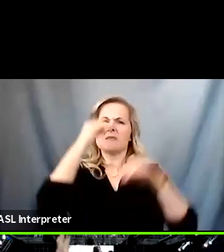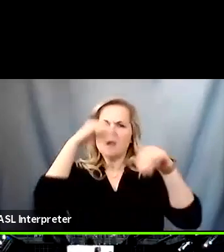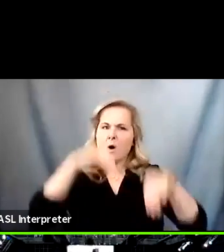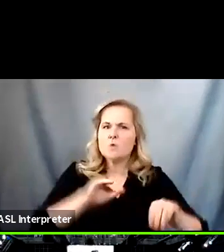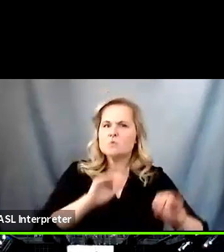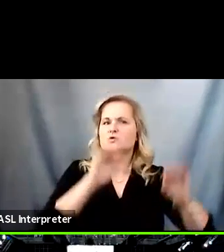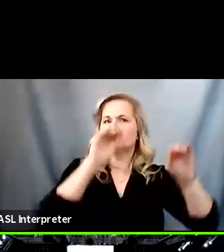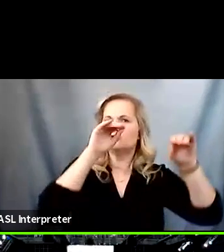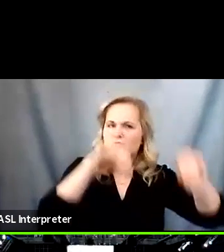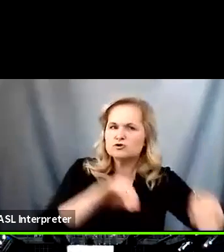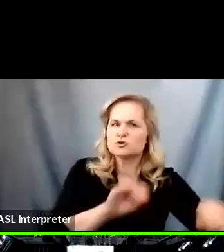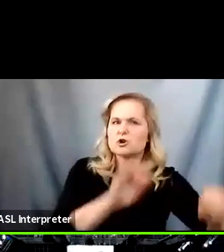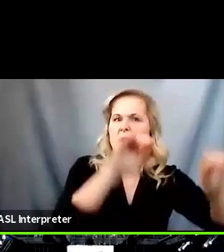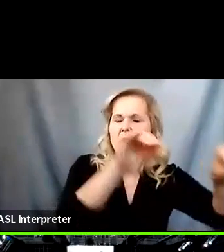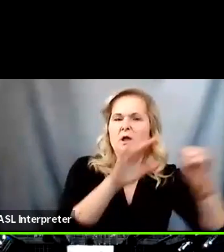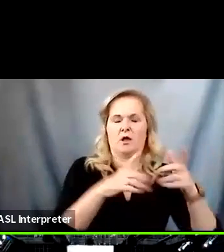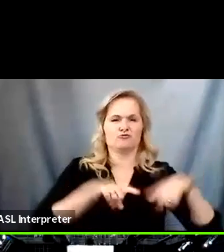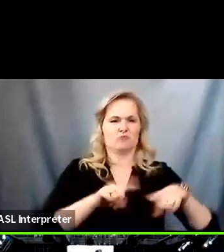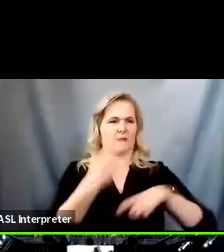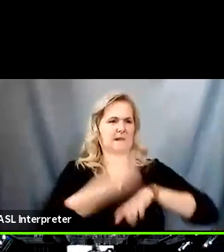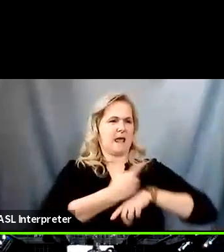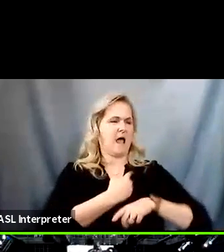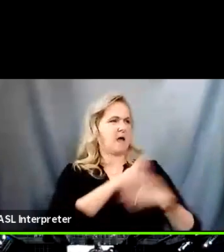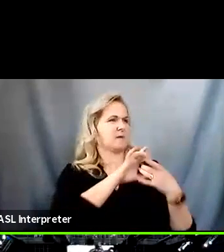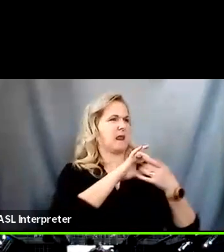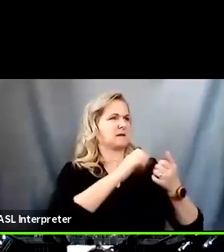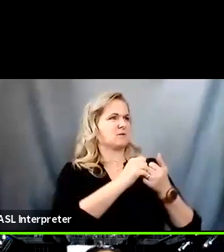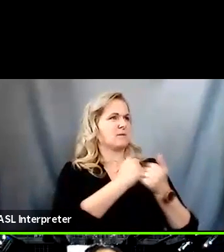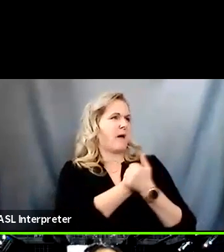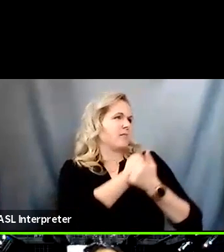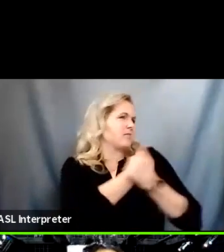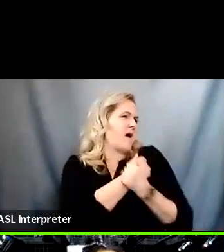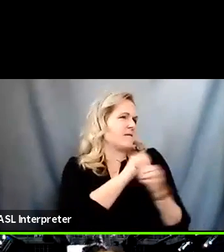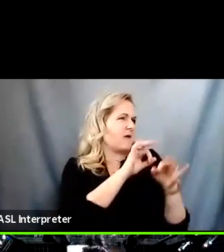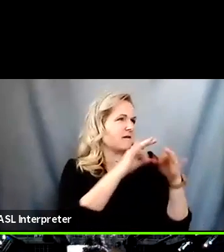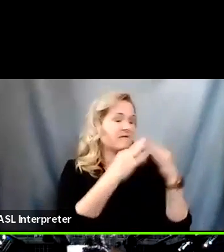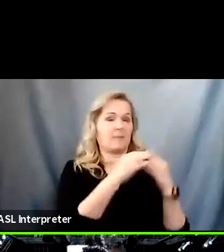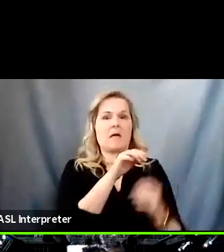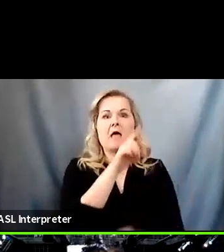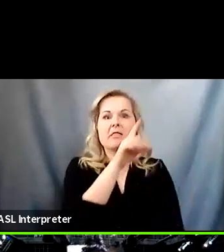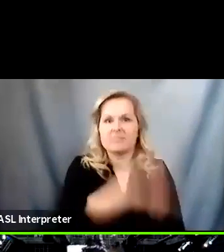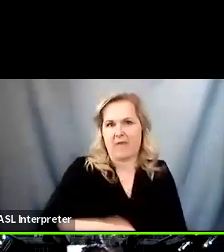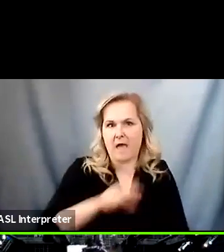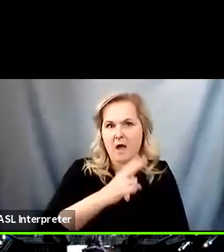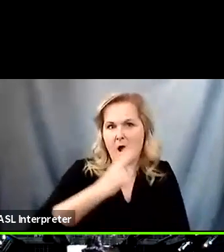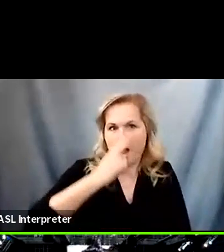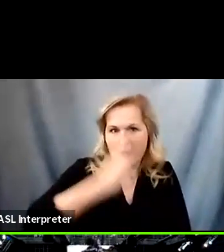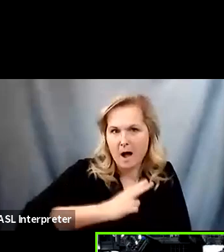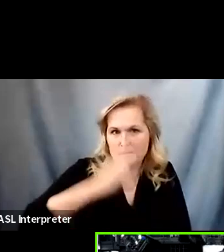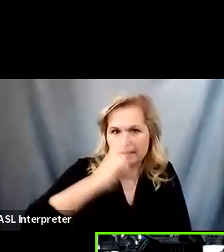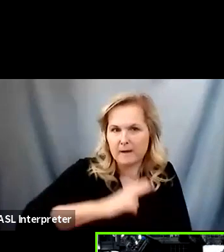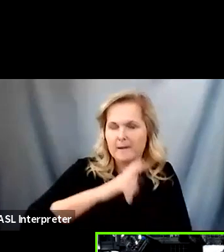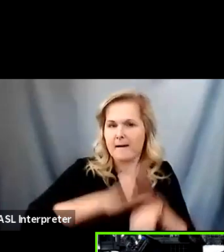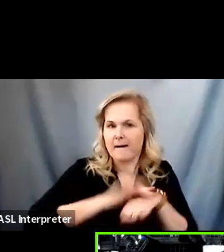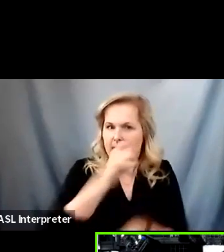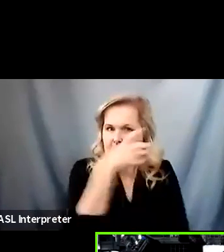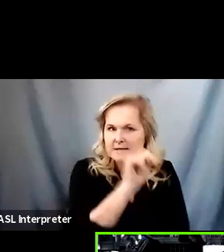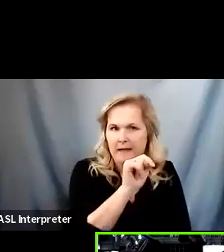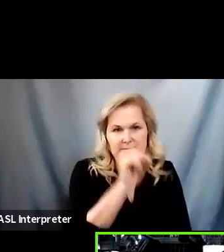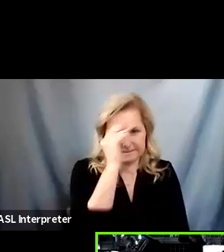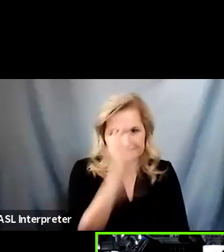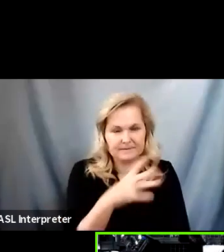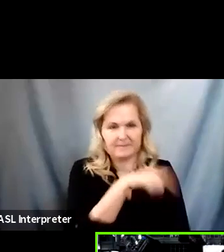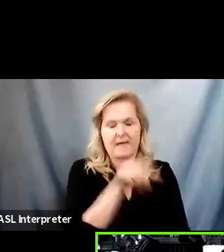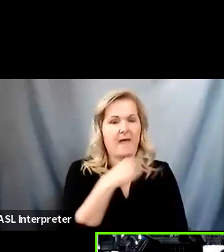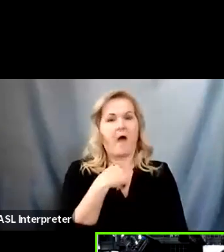day, I'm connecting with my loving family and they are hilarious on text, and they all have way